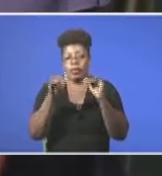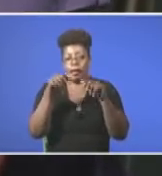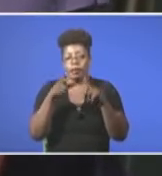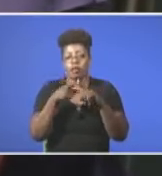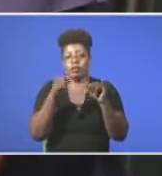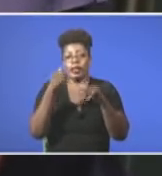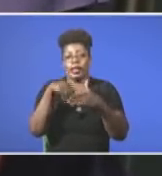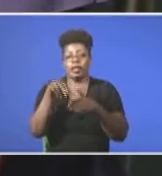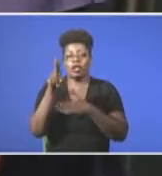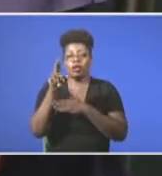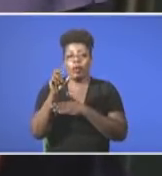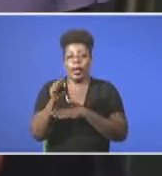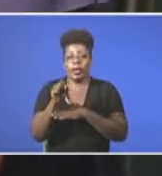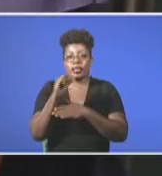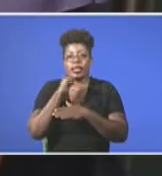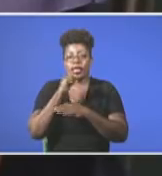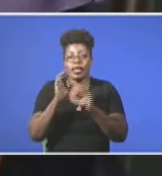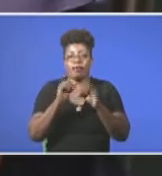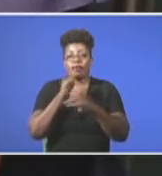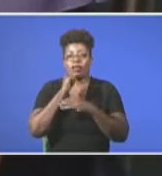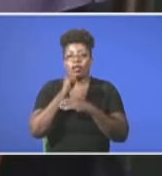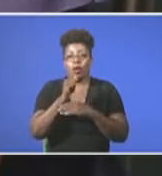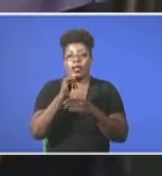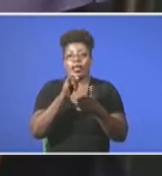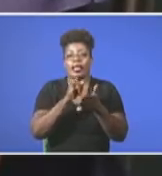the U.S. Or if not that,